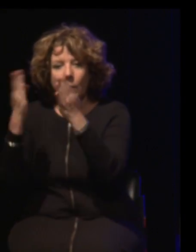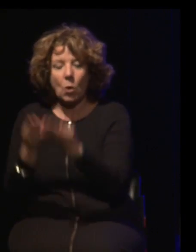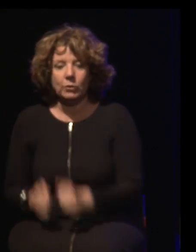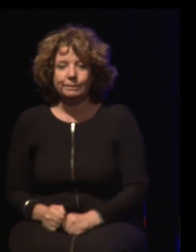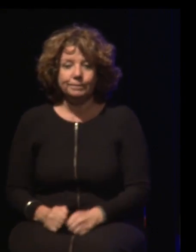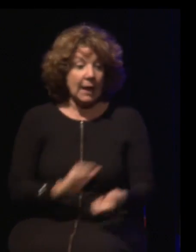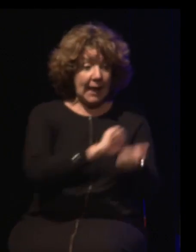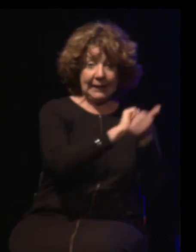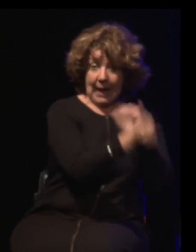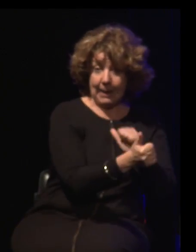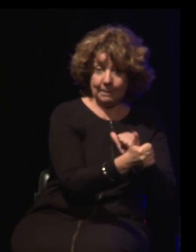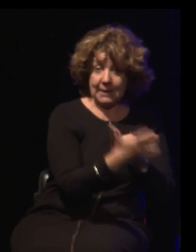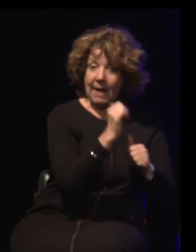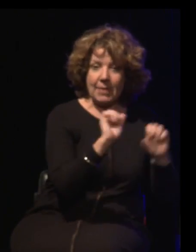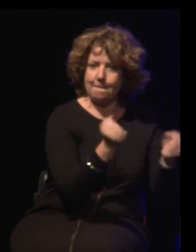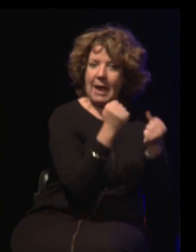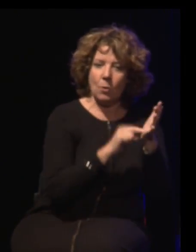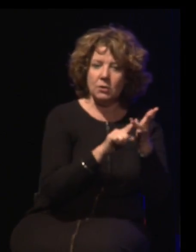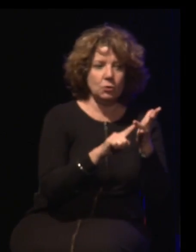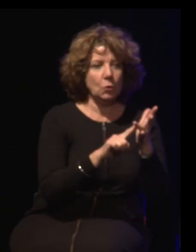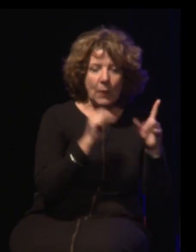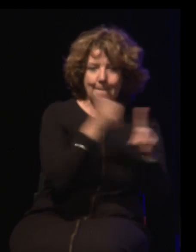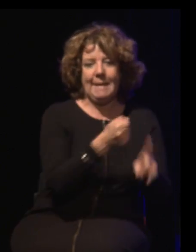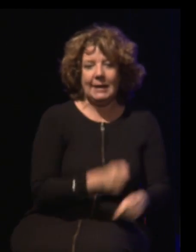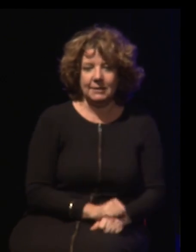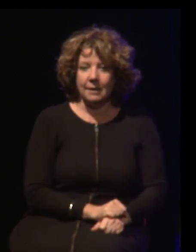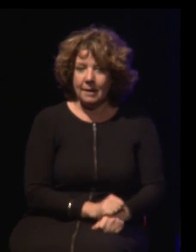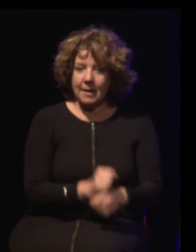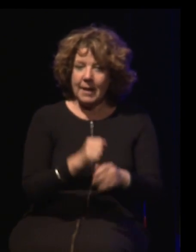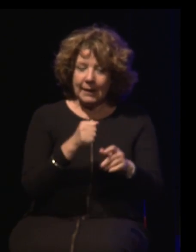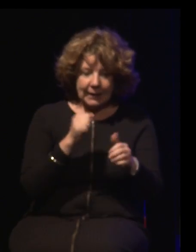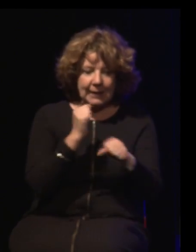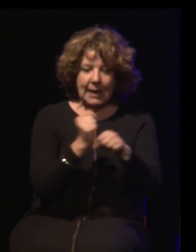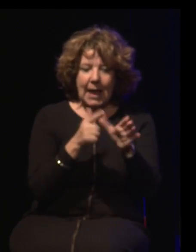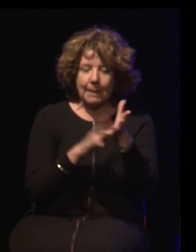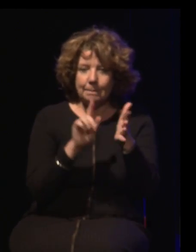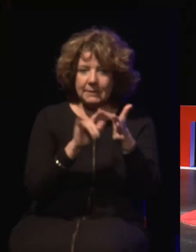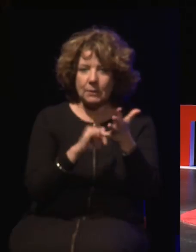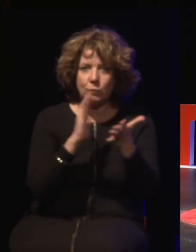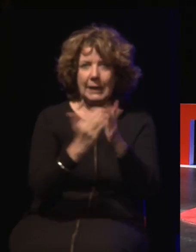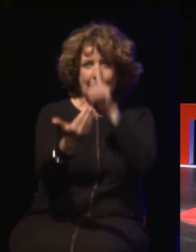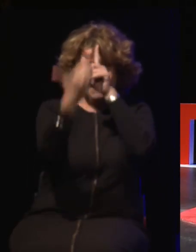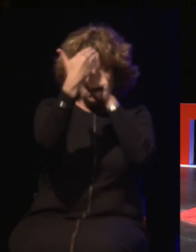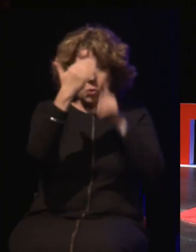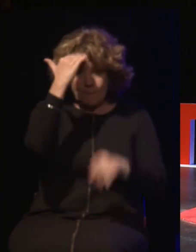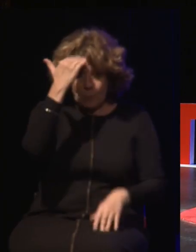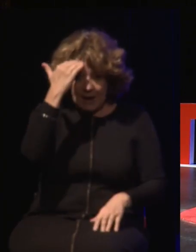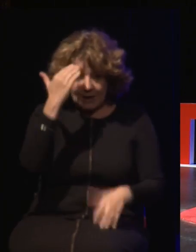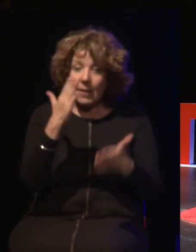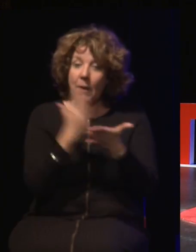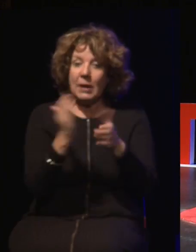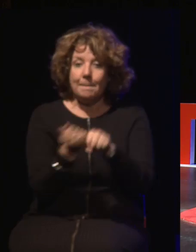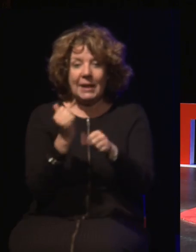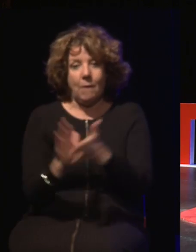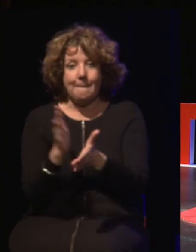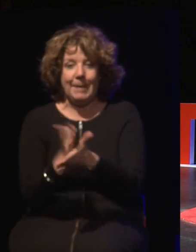Games have the power to achieve this. Games hack your brain. They activate your limbic system and release feel-good